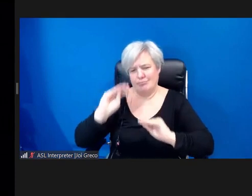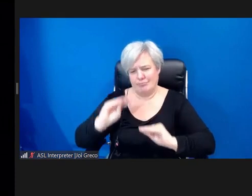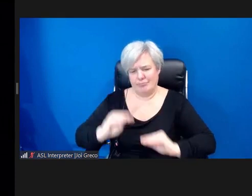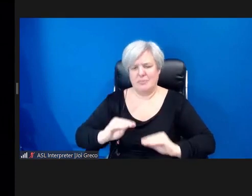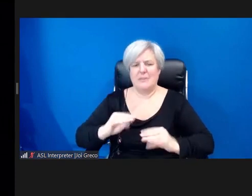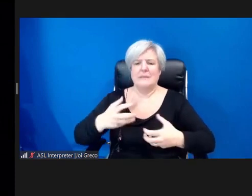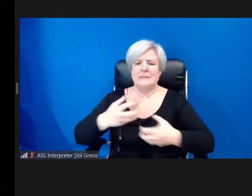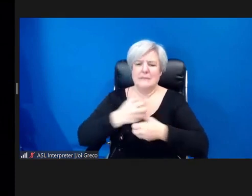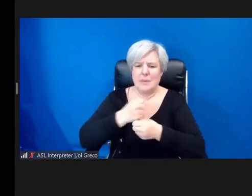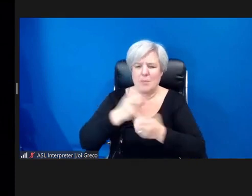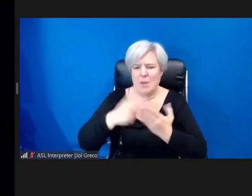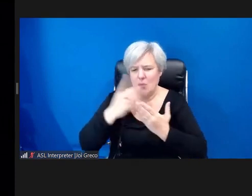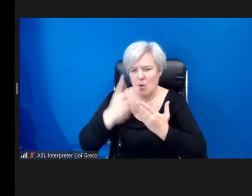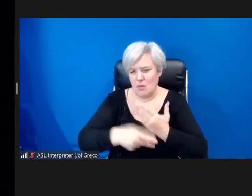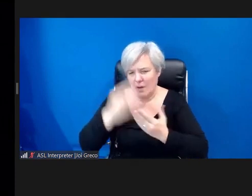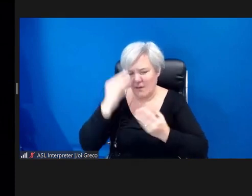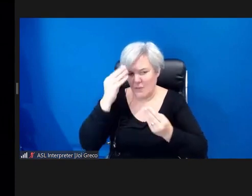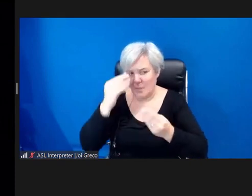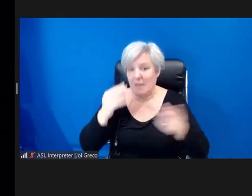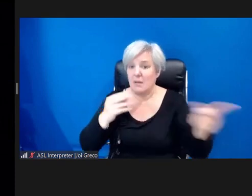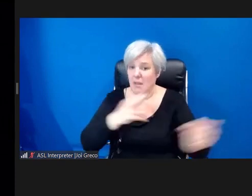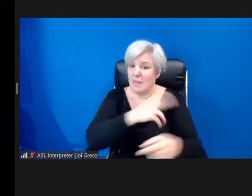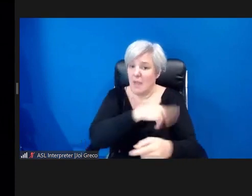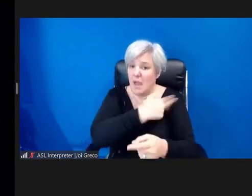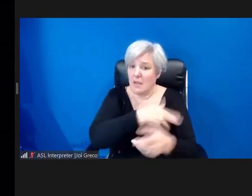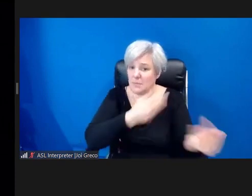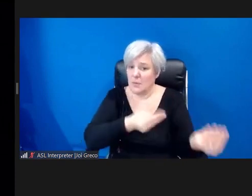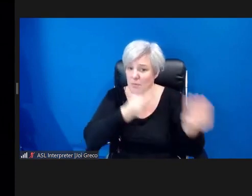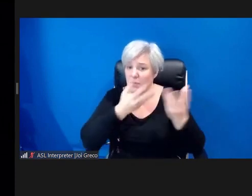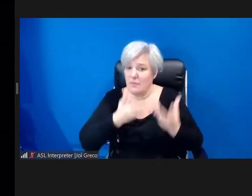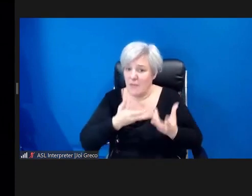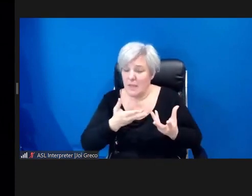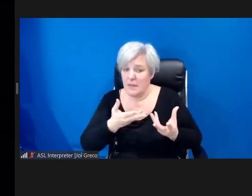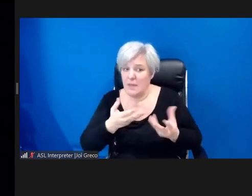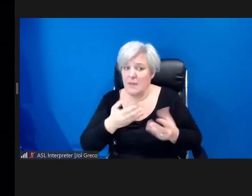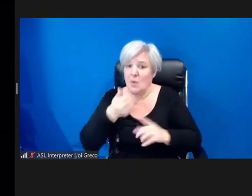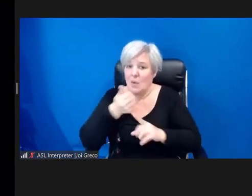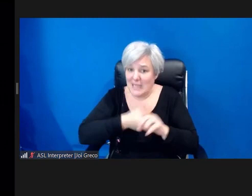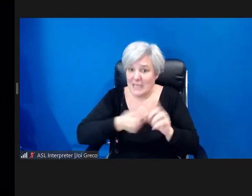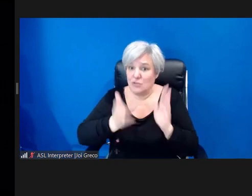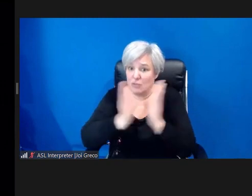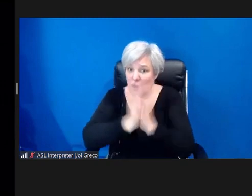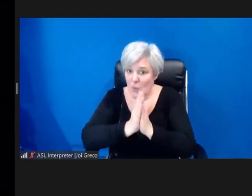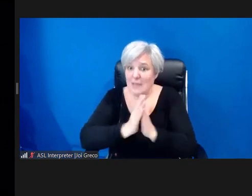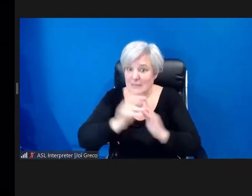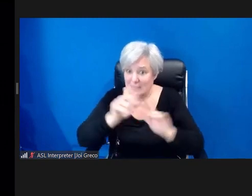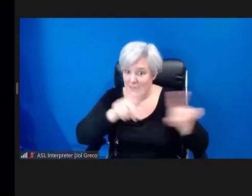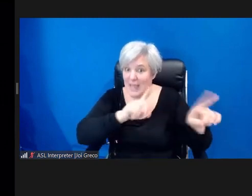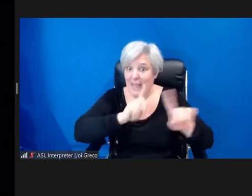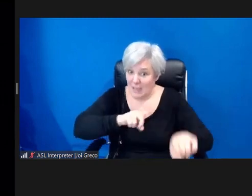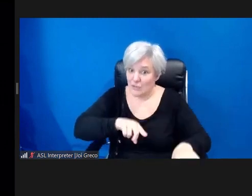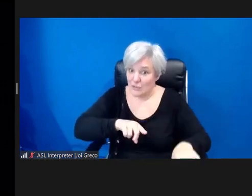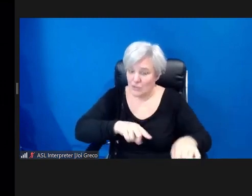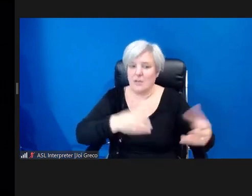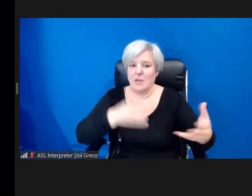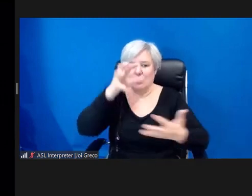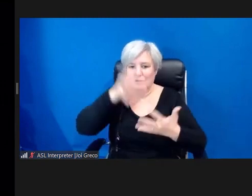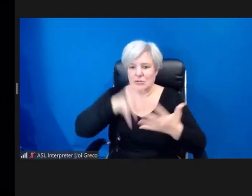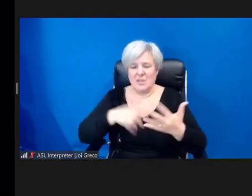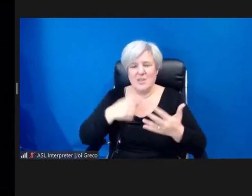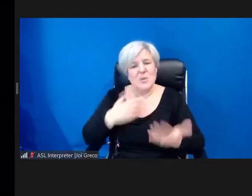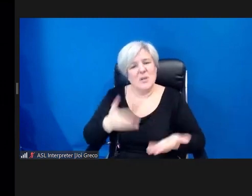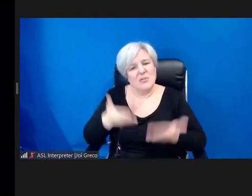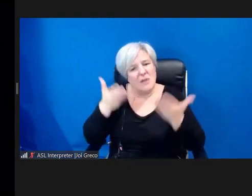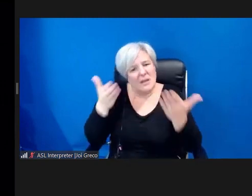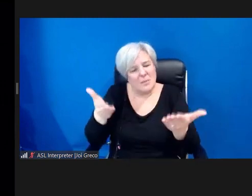the program information that the hospital provided in each of the strata requests they filled out. We highly recommend the